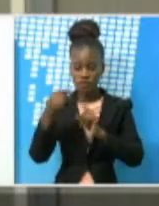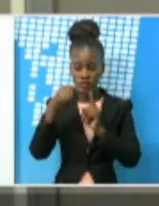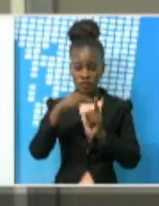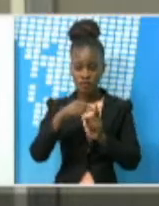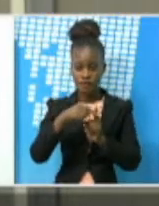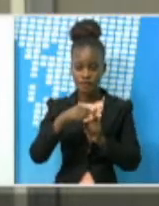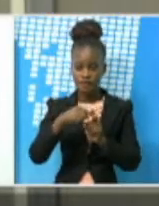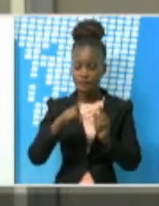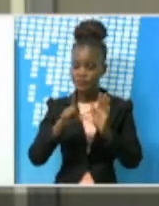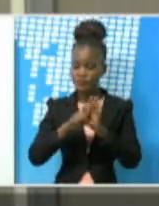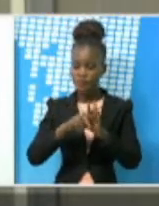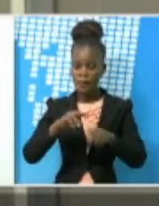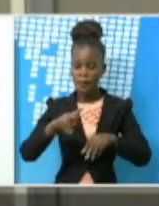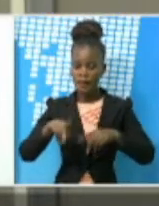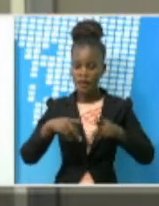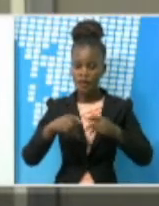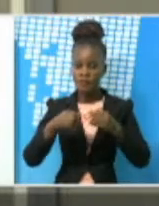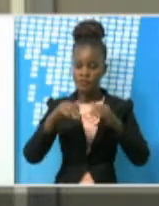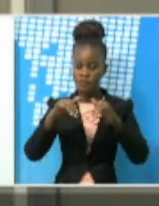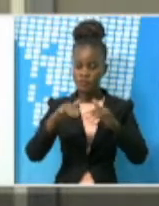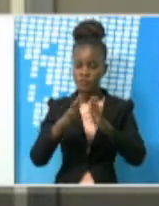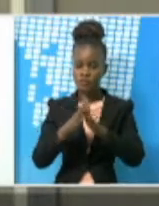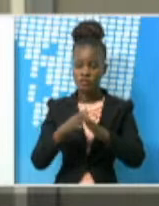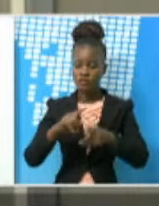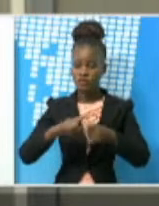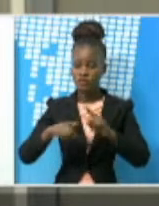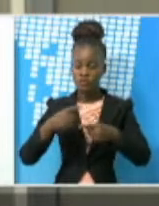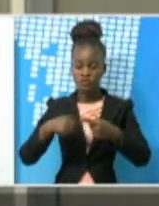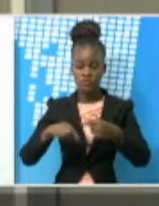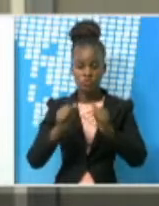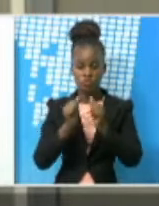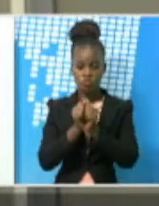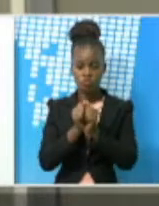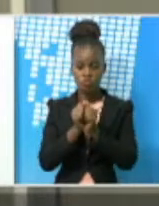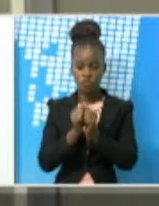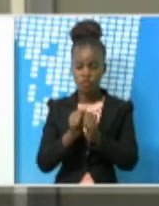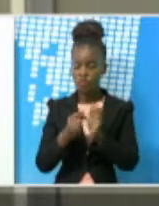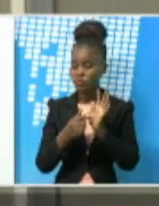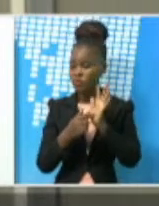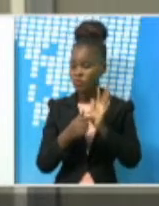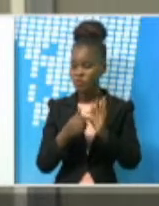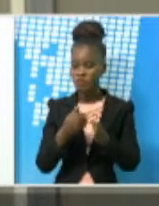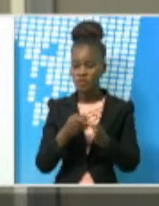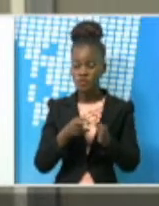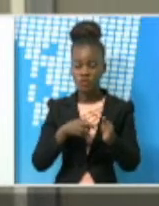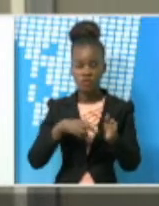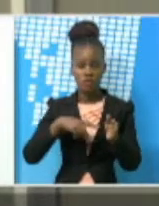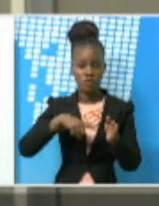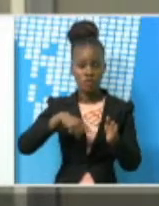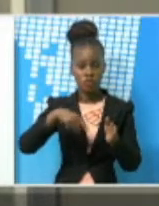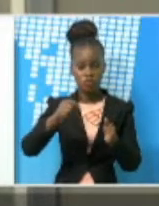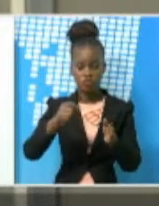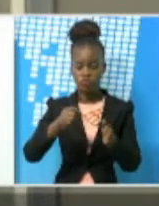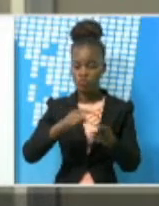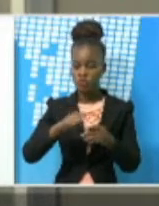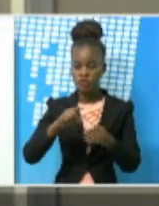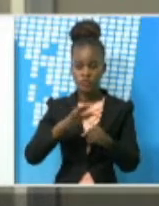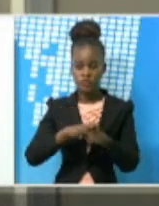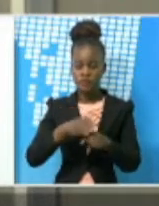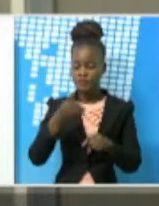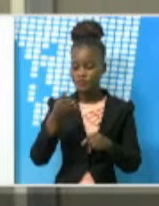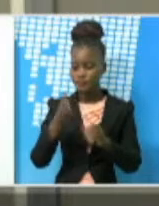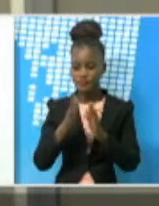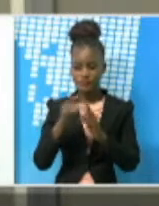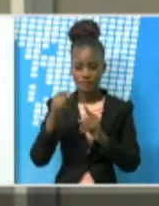local people? We've recently partnered with Abubakar, for example, in the road construction, and we intend to use that as a platform